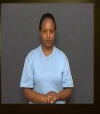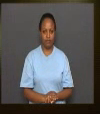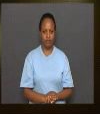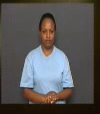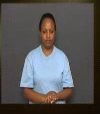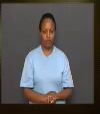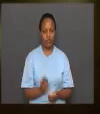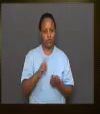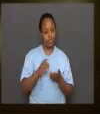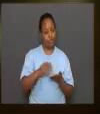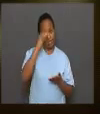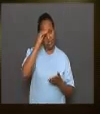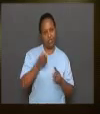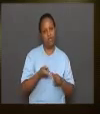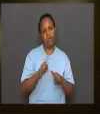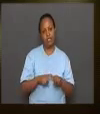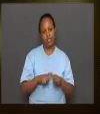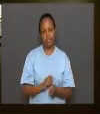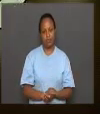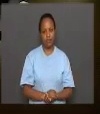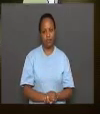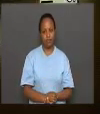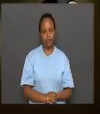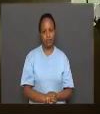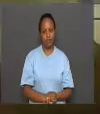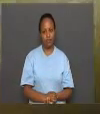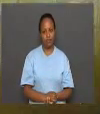Let's get back to our lesson.